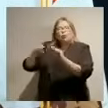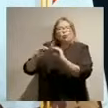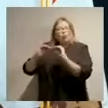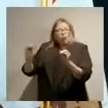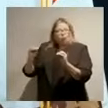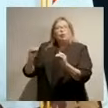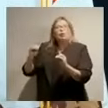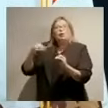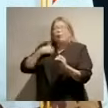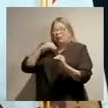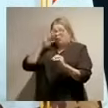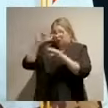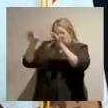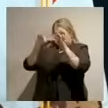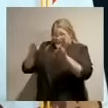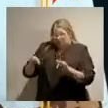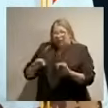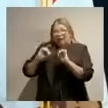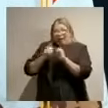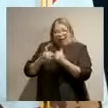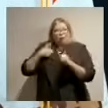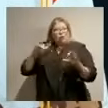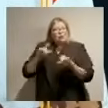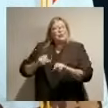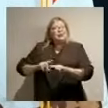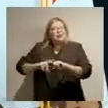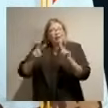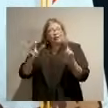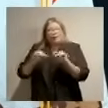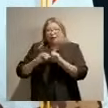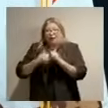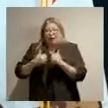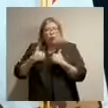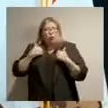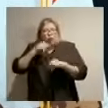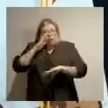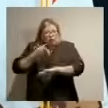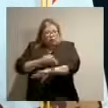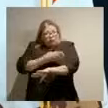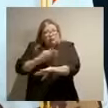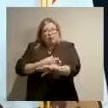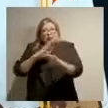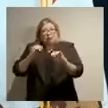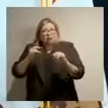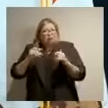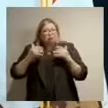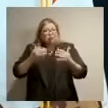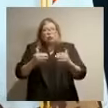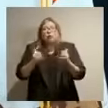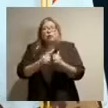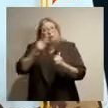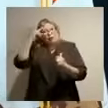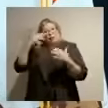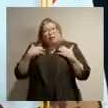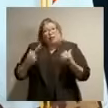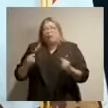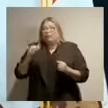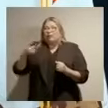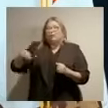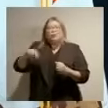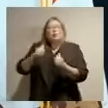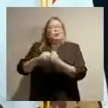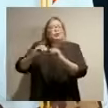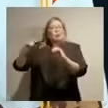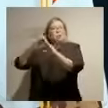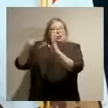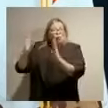very differently as it relates to the implementation and the reforms as it relates to mental health and homelessness.